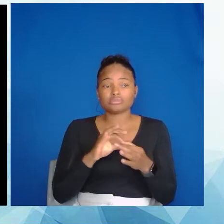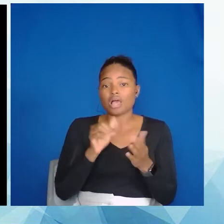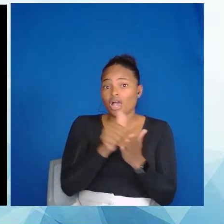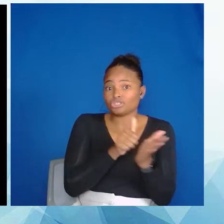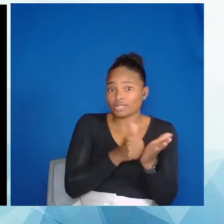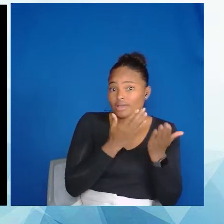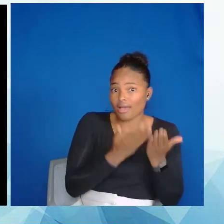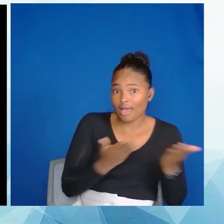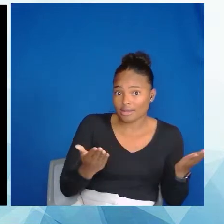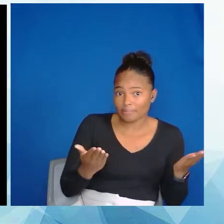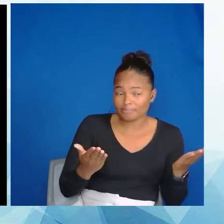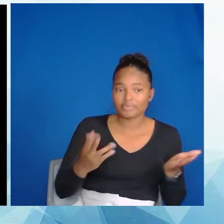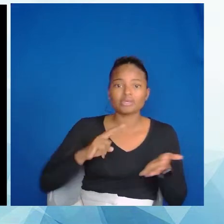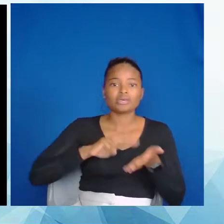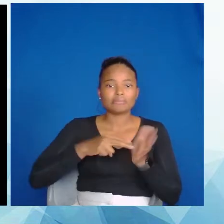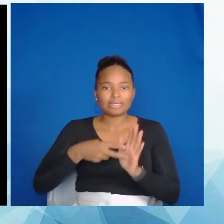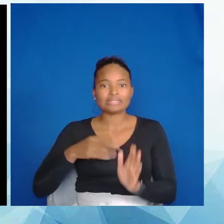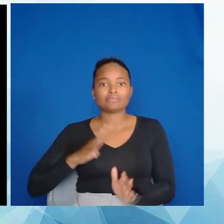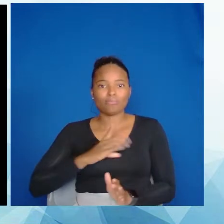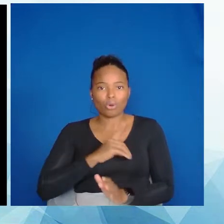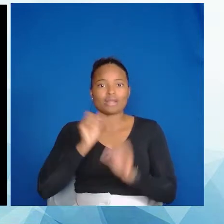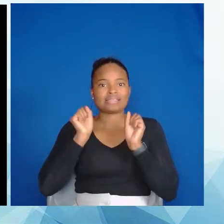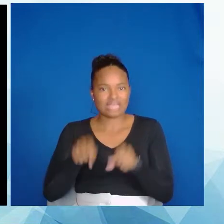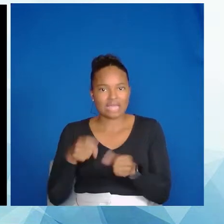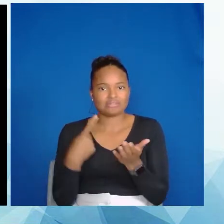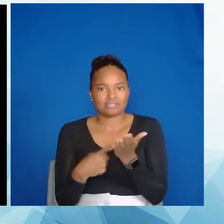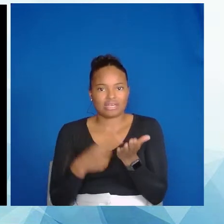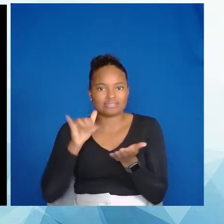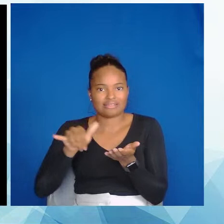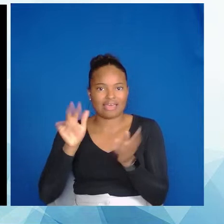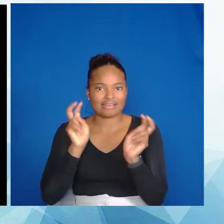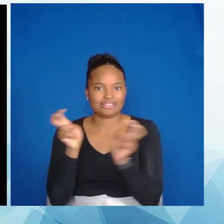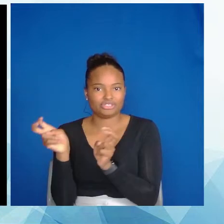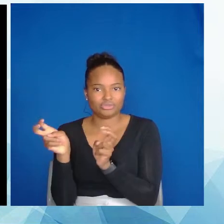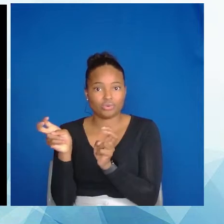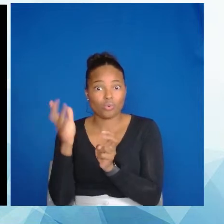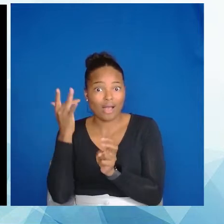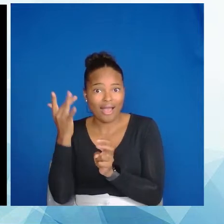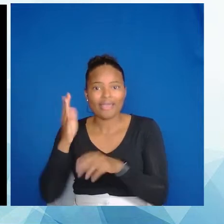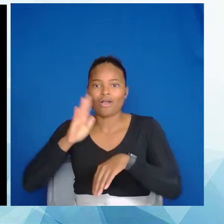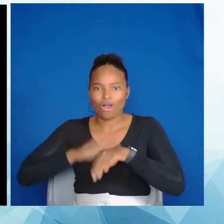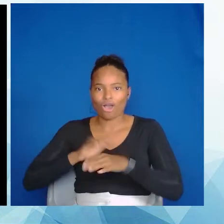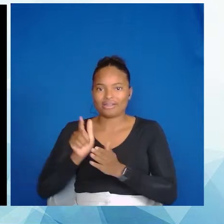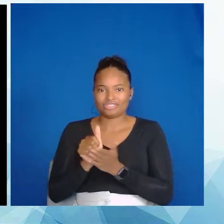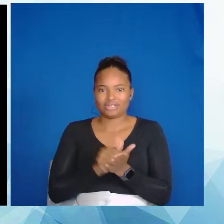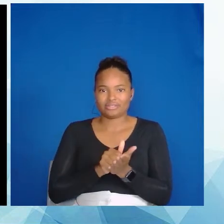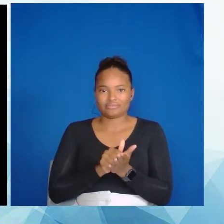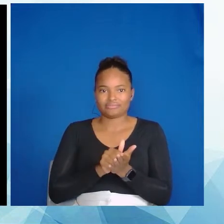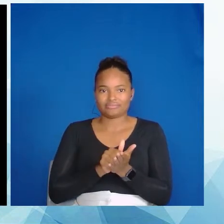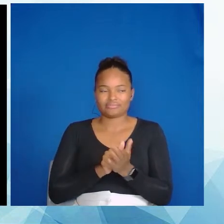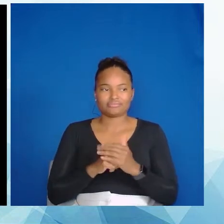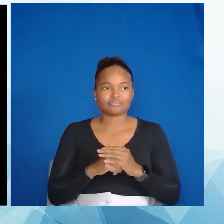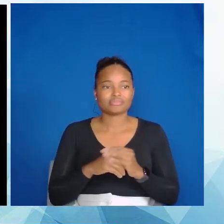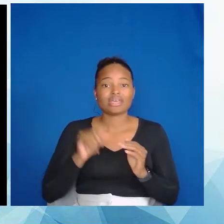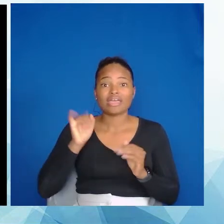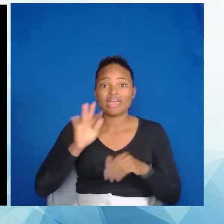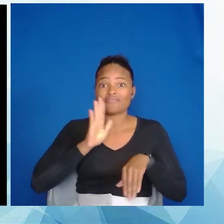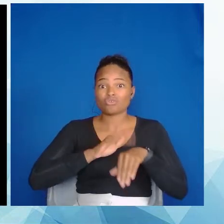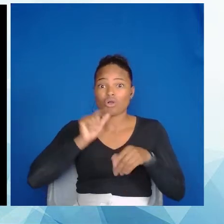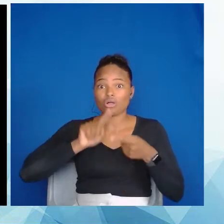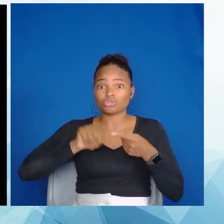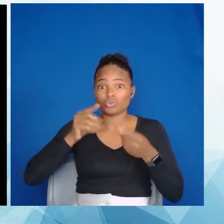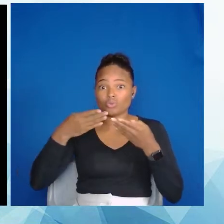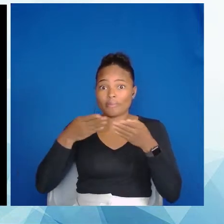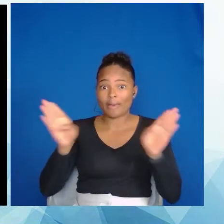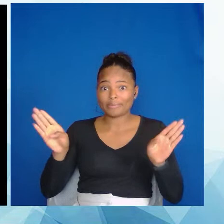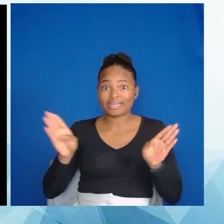which actually means the board can discuss the issue because it's on the agenda. If the call to the public is for